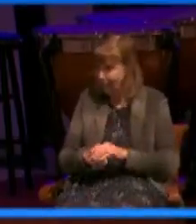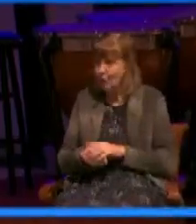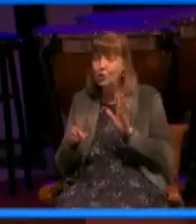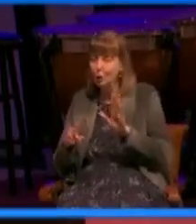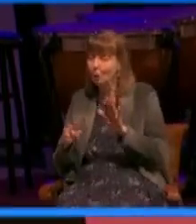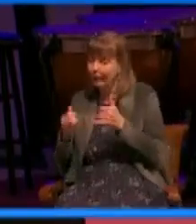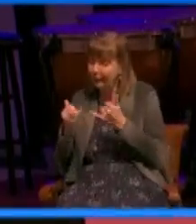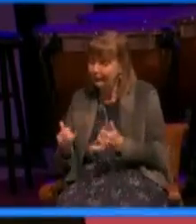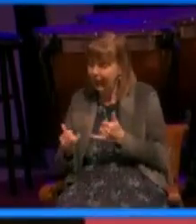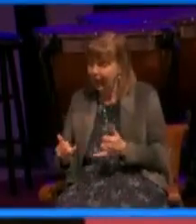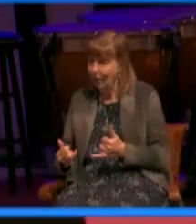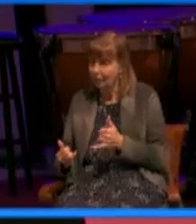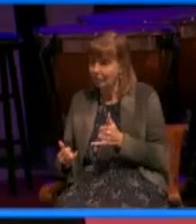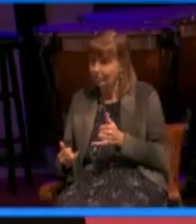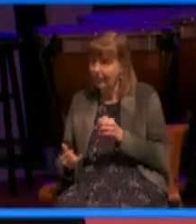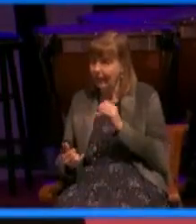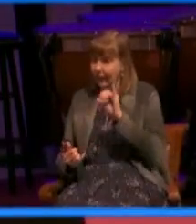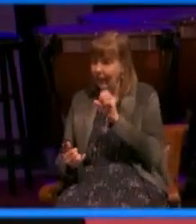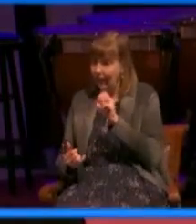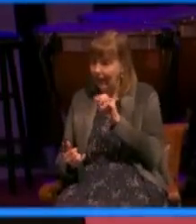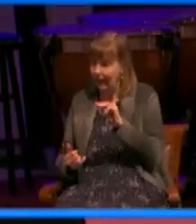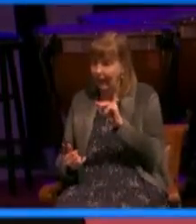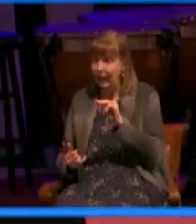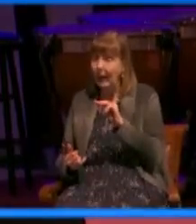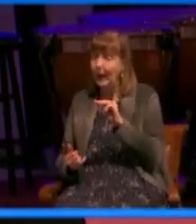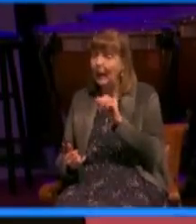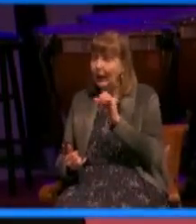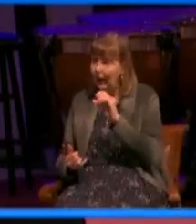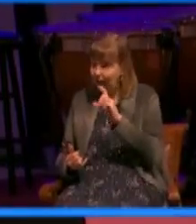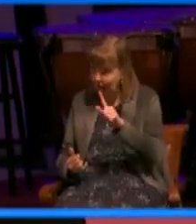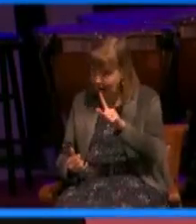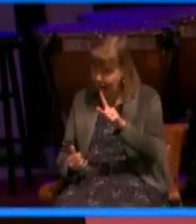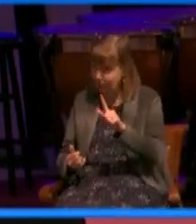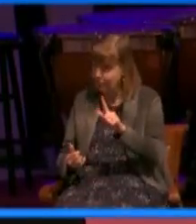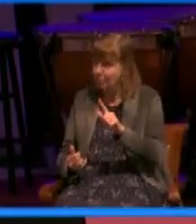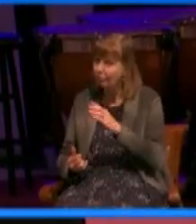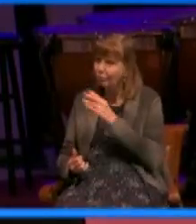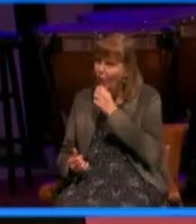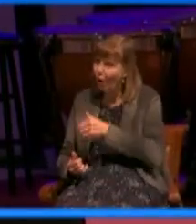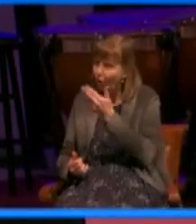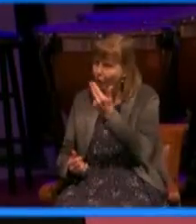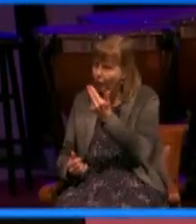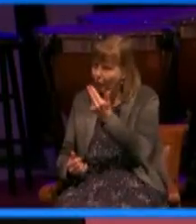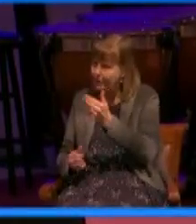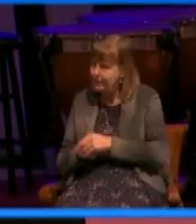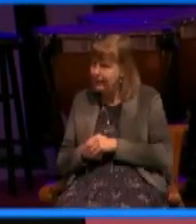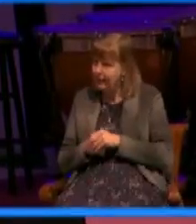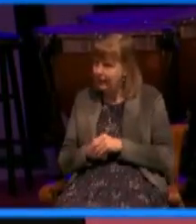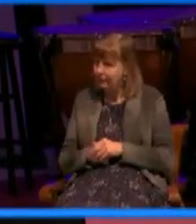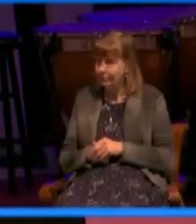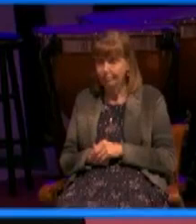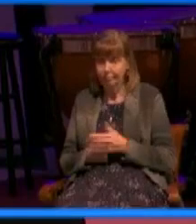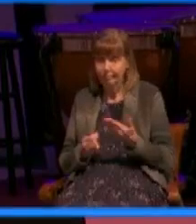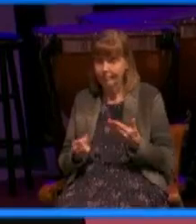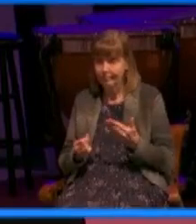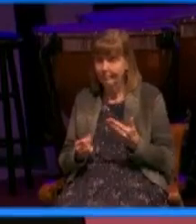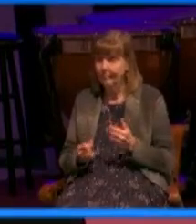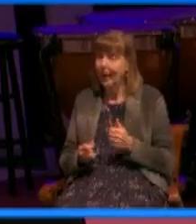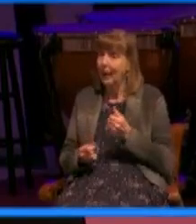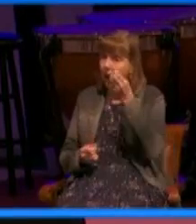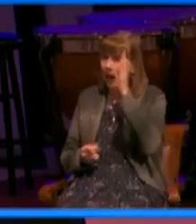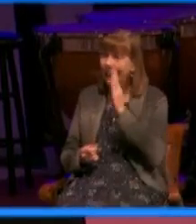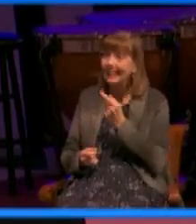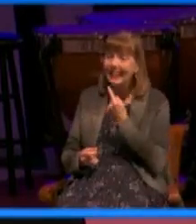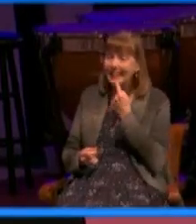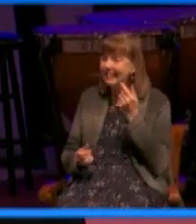teenage son. Surely Abraham wished that he would be the heir, that he would be the one that would fulfill the promise, but God had said, no, it will come from Sarah.